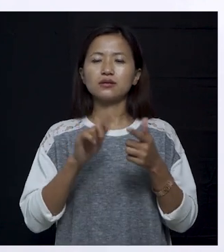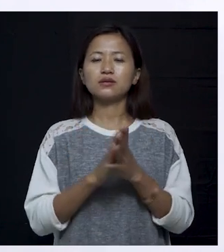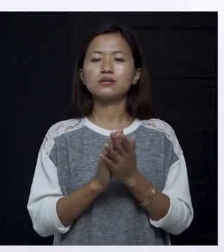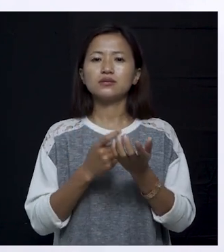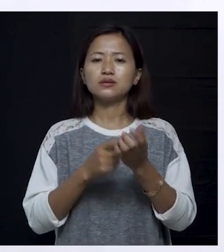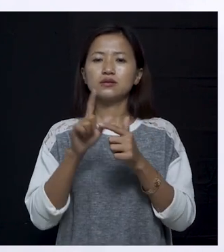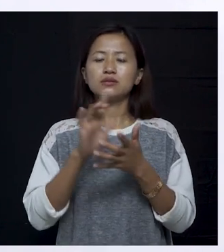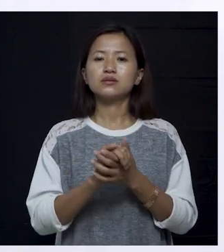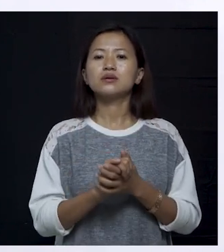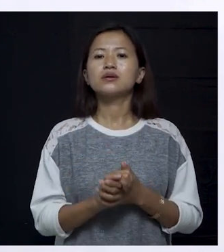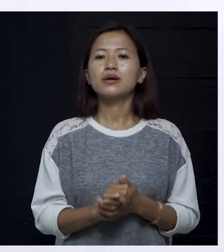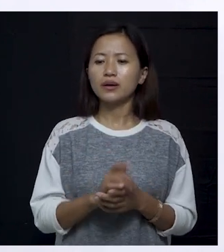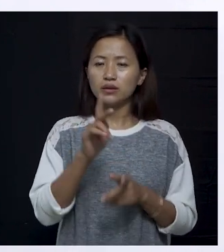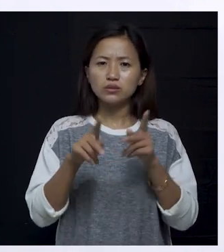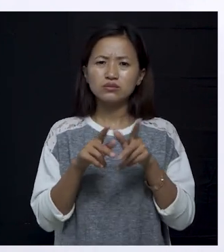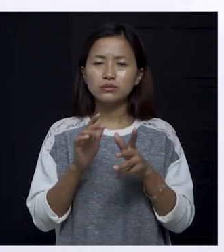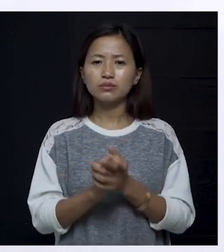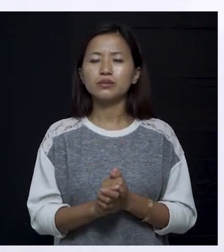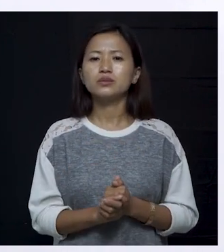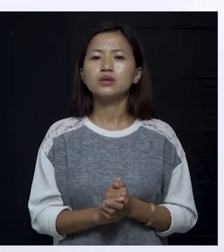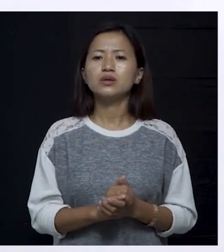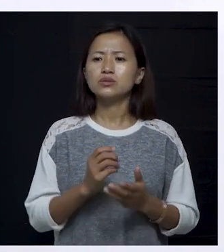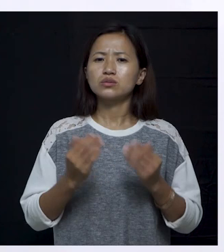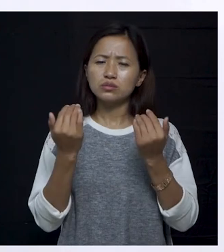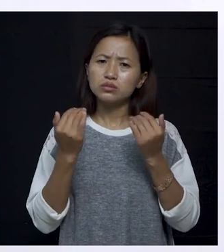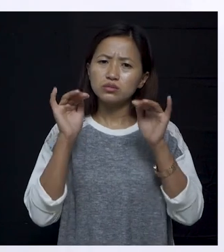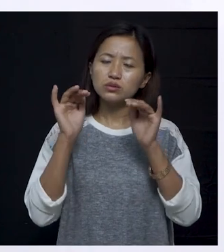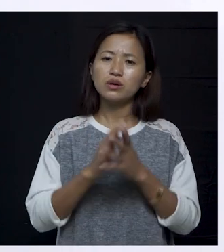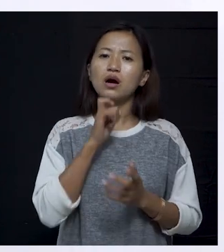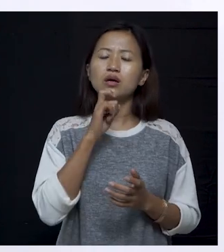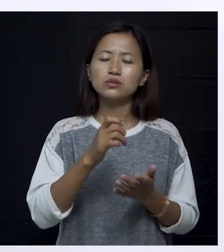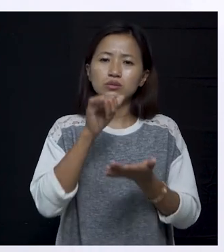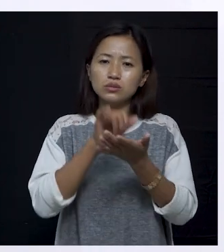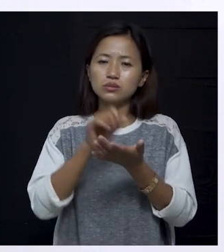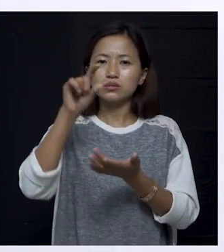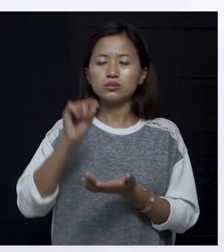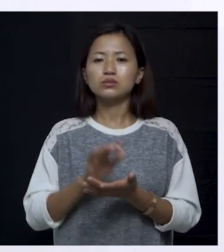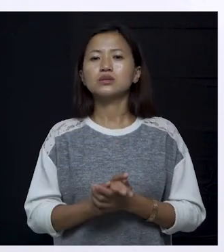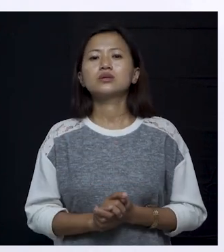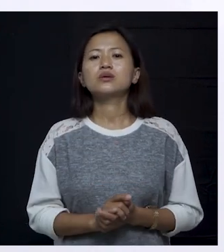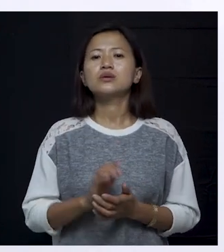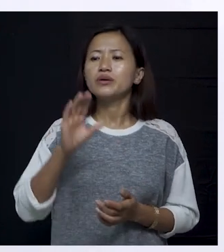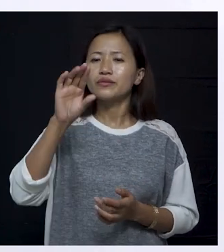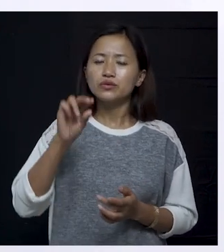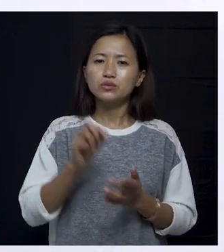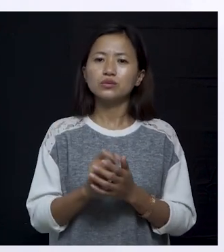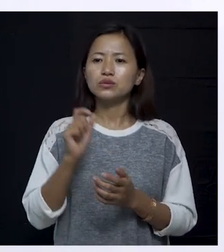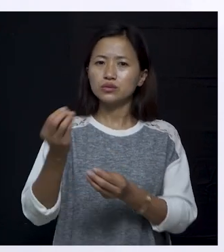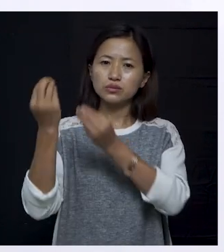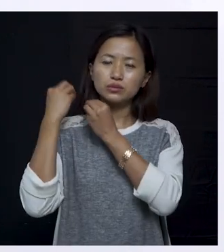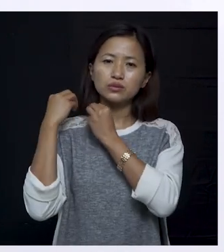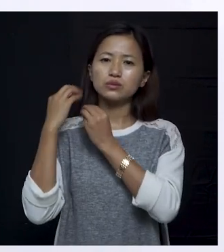or whatever you are doing, you are supposed to do, you are asked to do that, okay? You have to do your duty, that